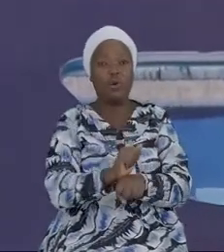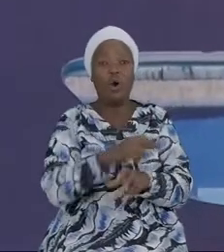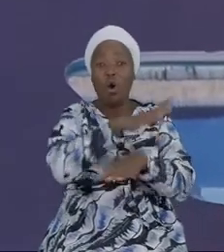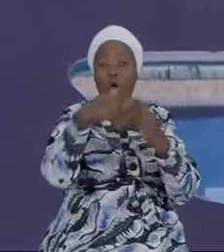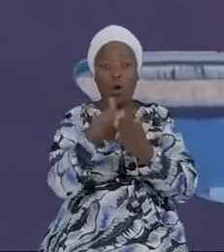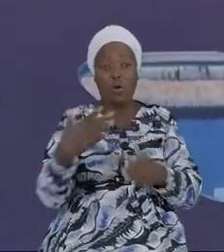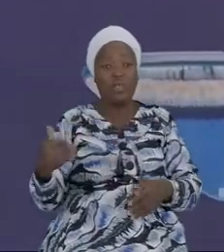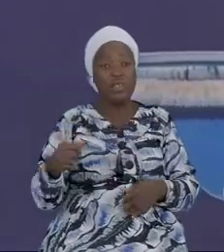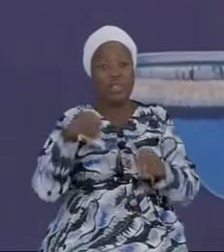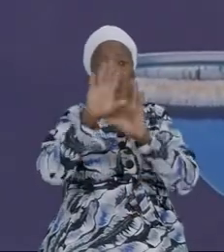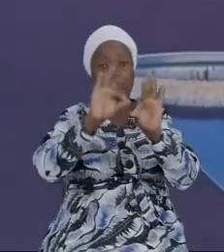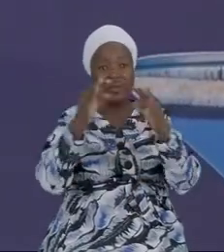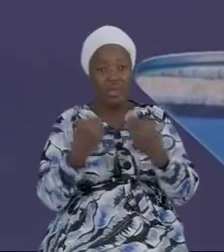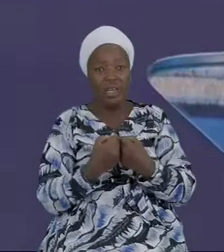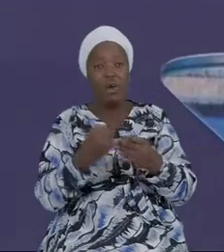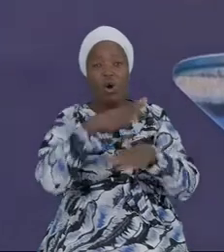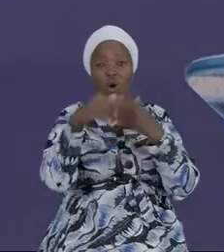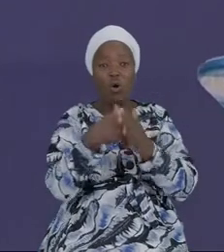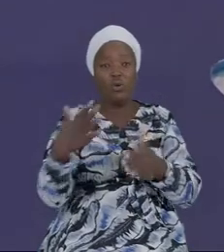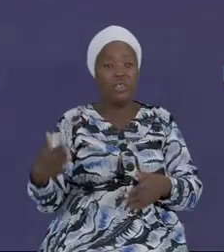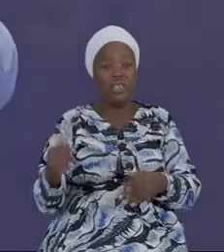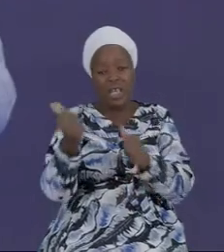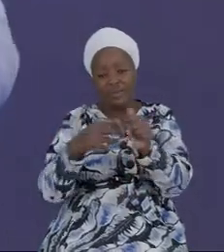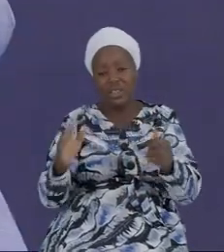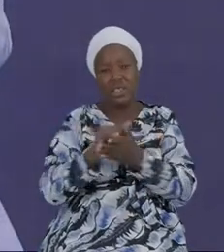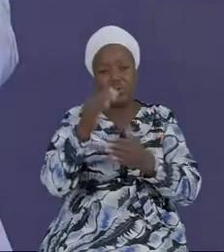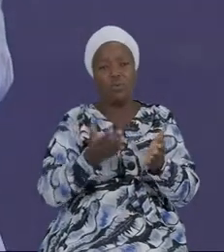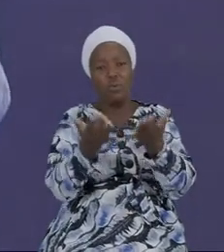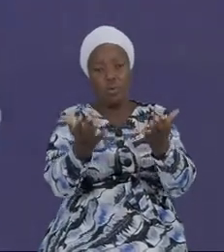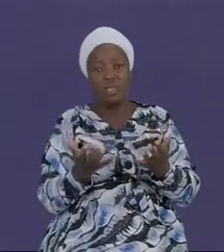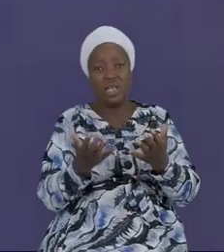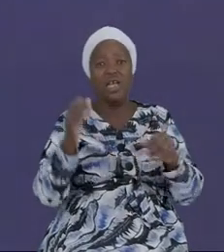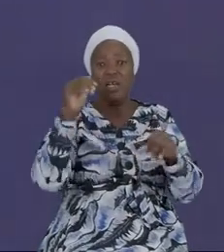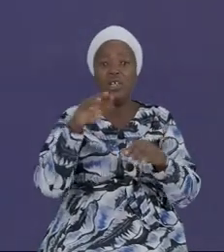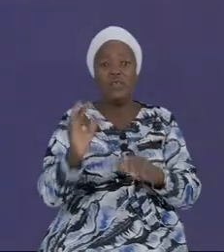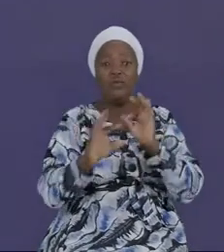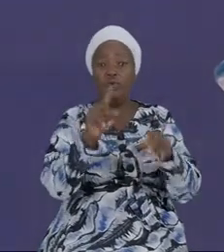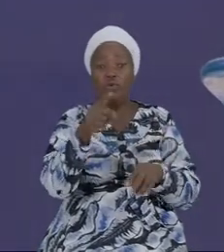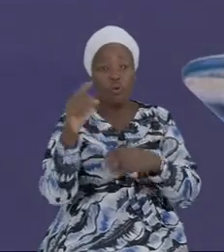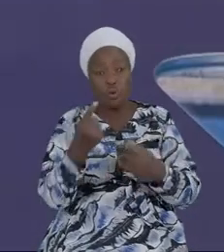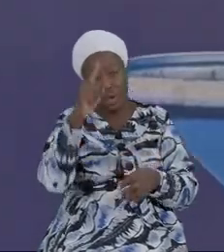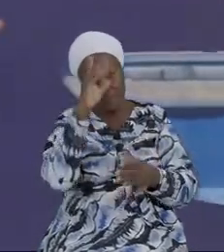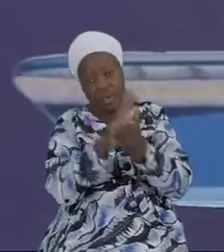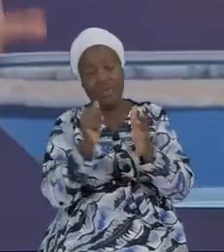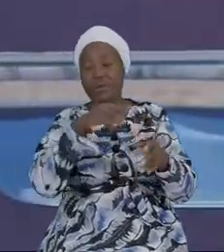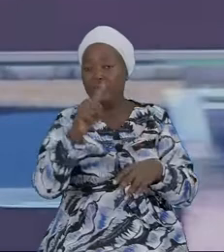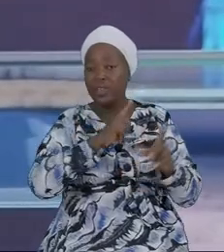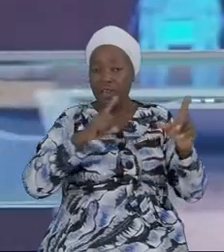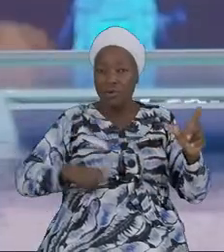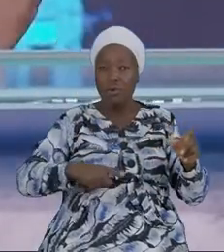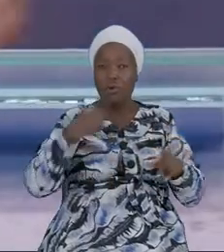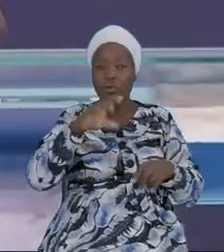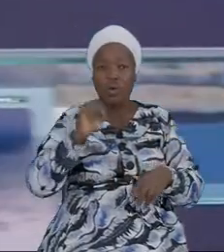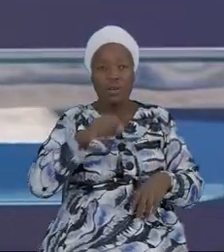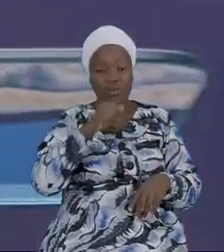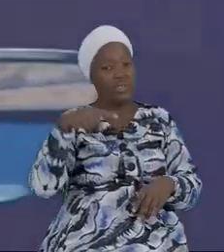all things in your family, all things, everything you desire, if you only believe. The Lord who